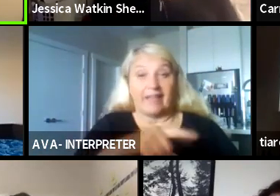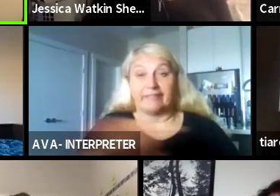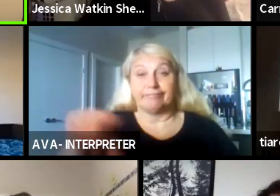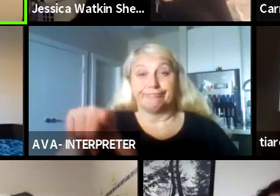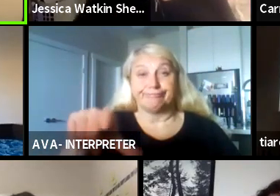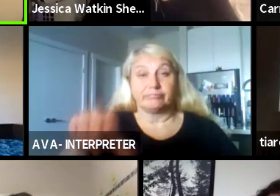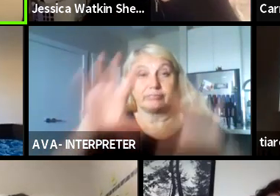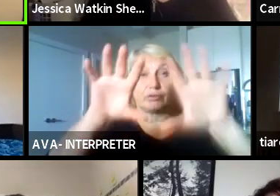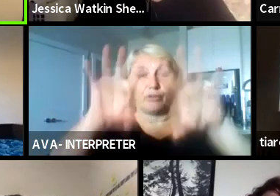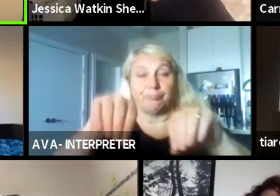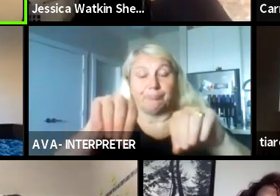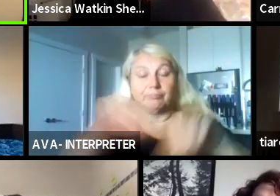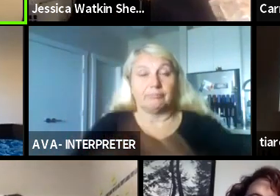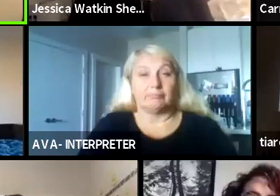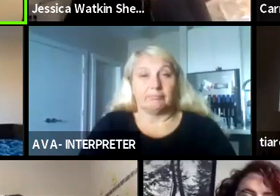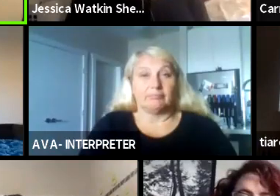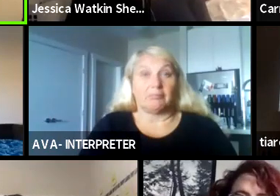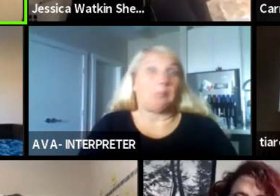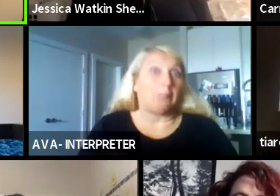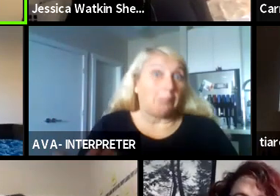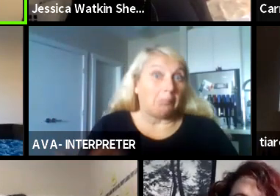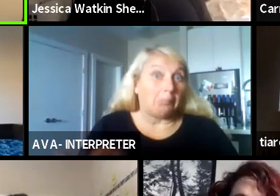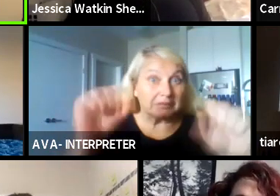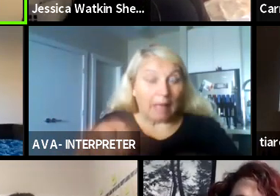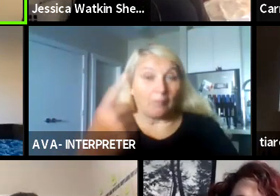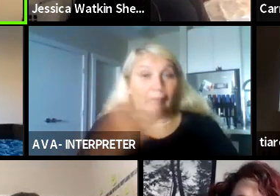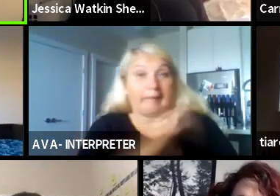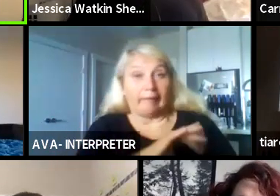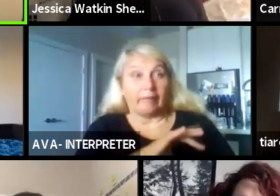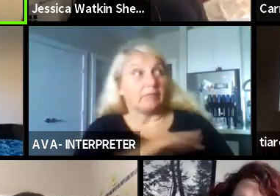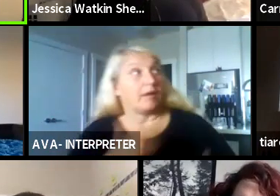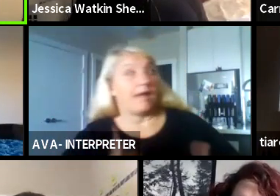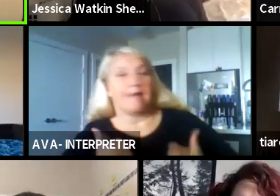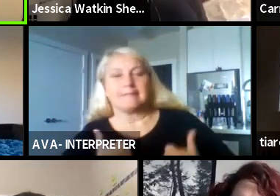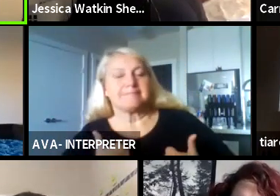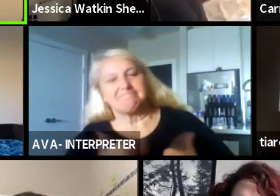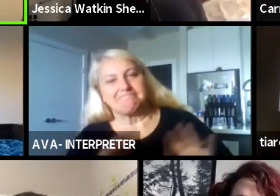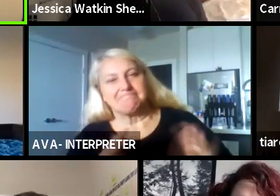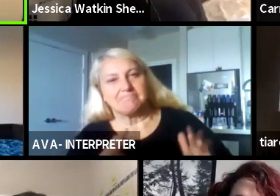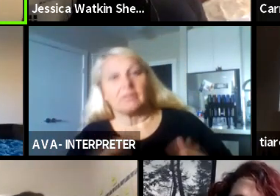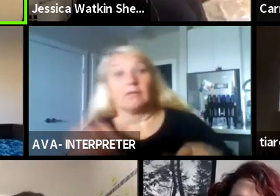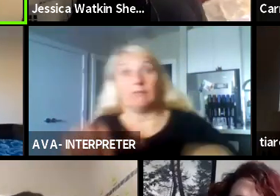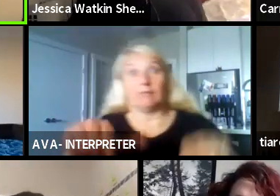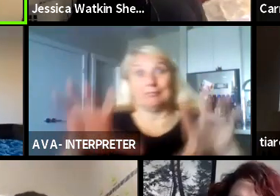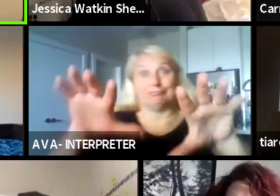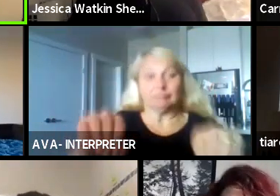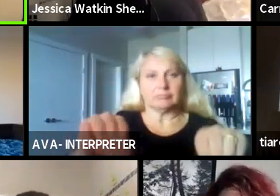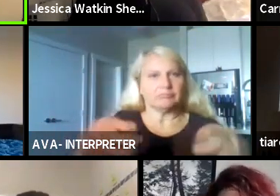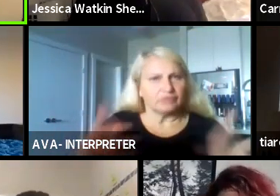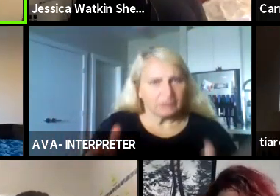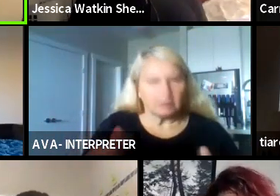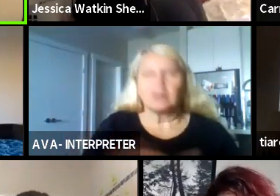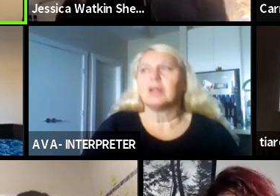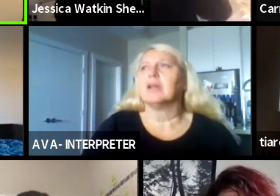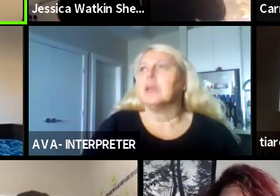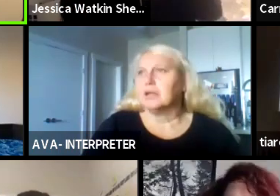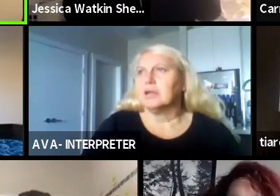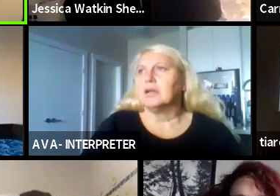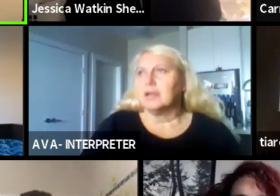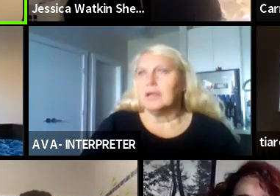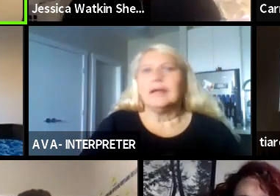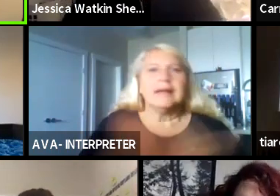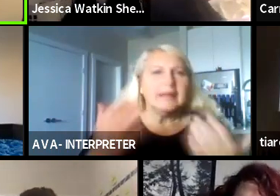There are some issues around safety and blocking that just have not been acknowledged or dealt with platforms